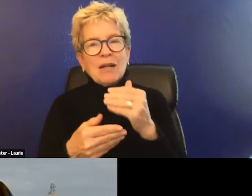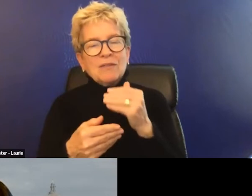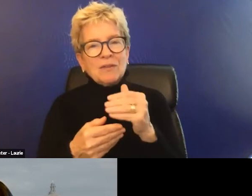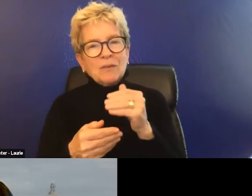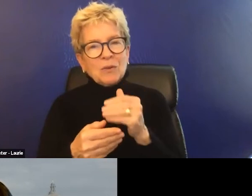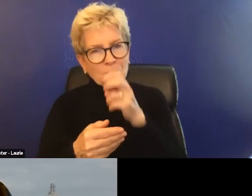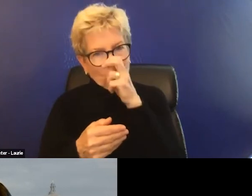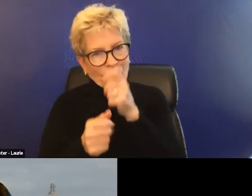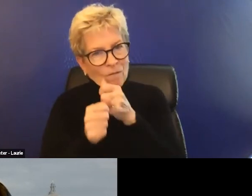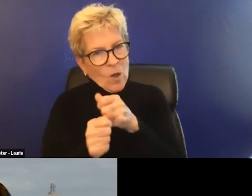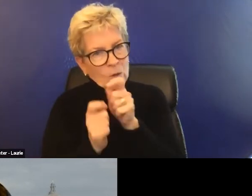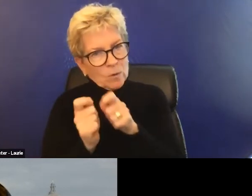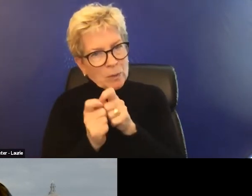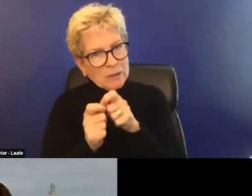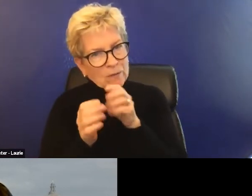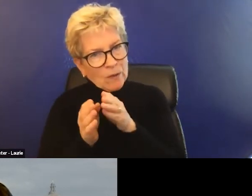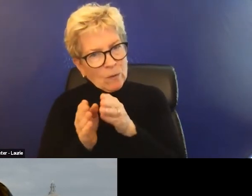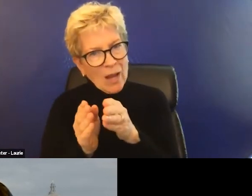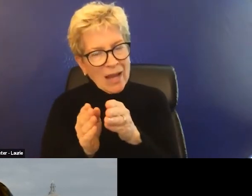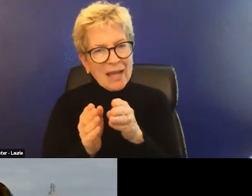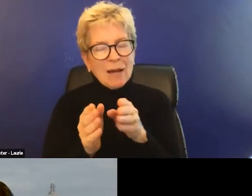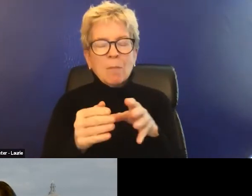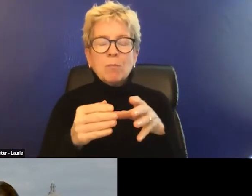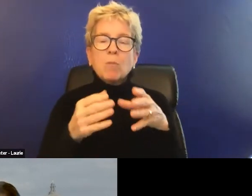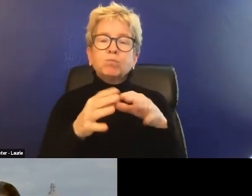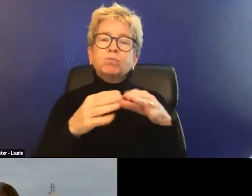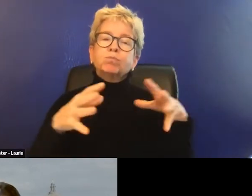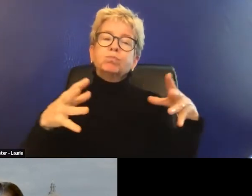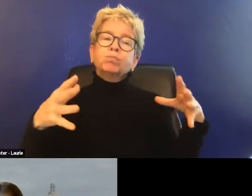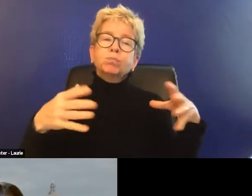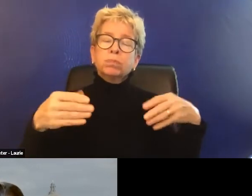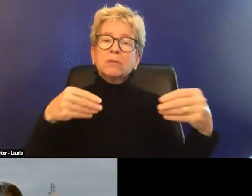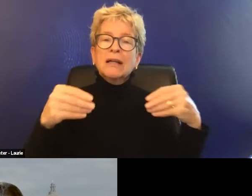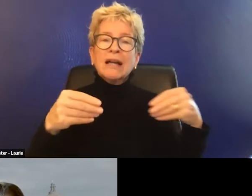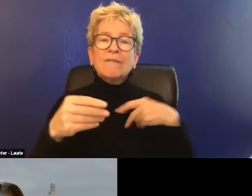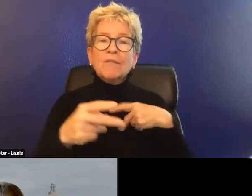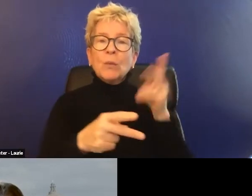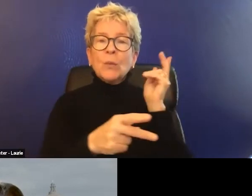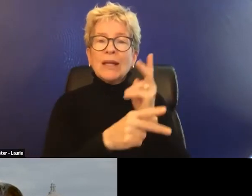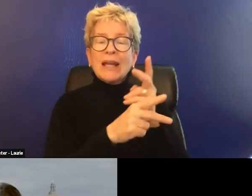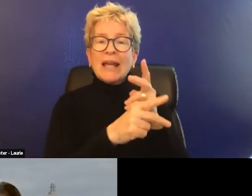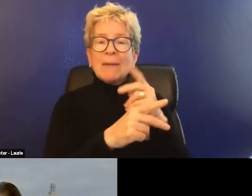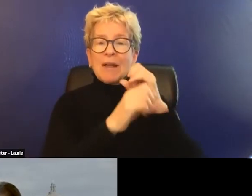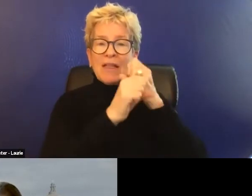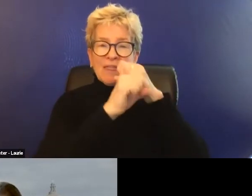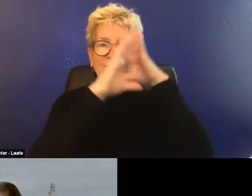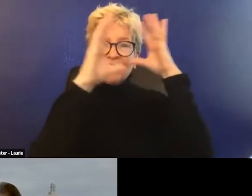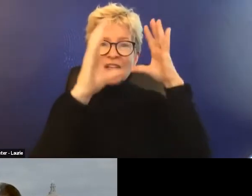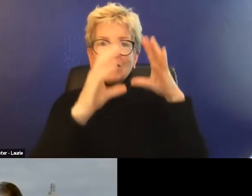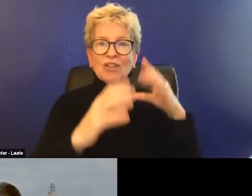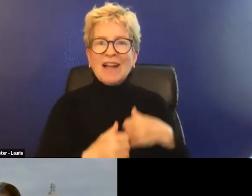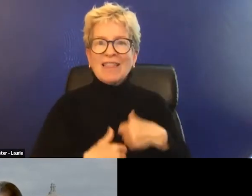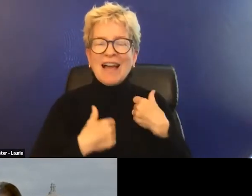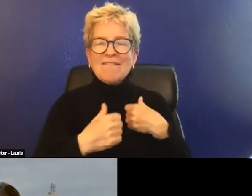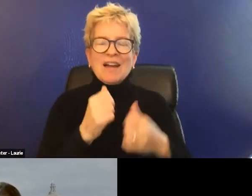way. And I think we can all get there if we keep that vision alive. And I think so many of us, or most of us,